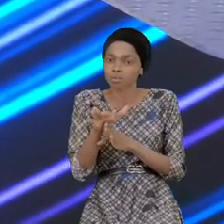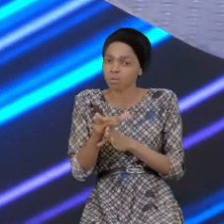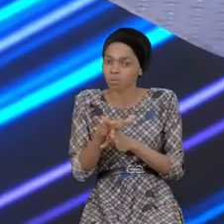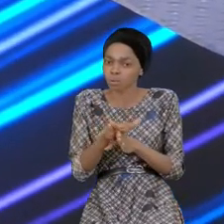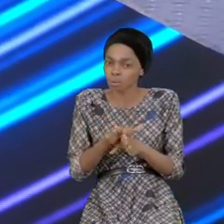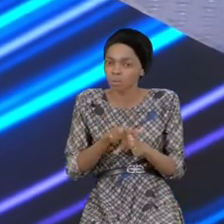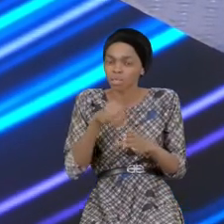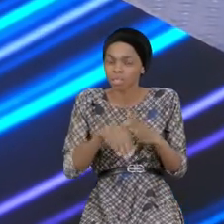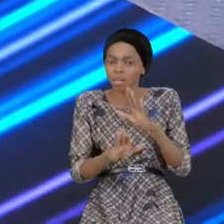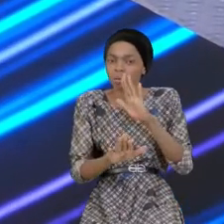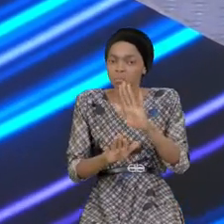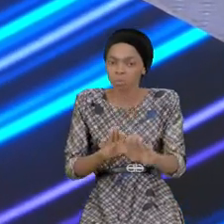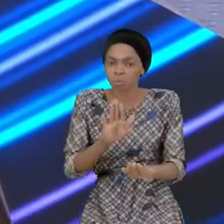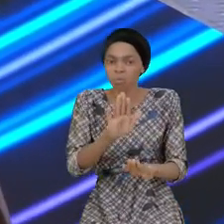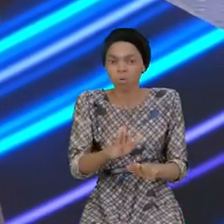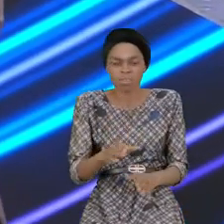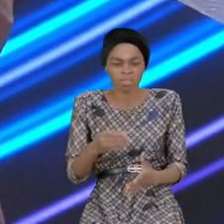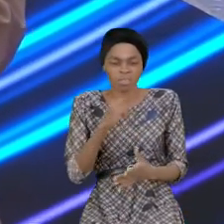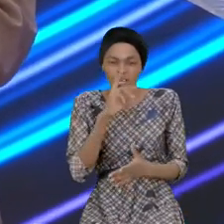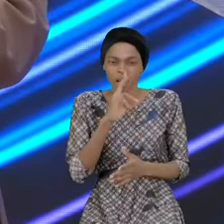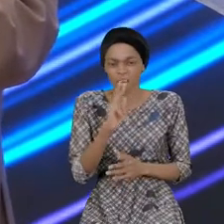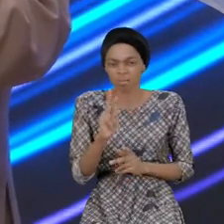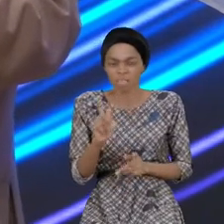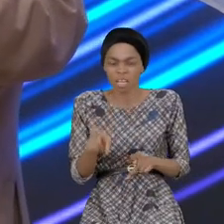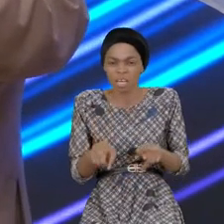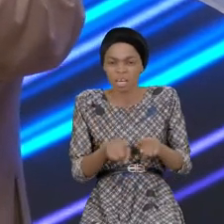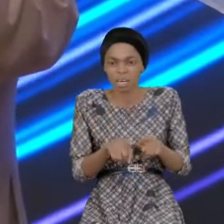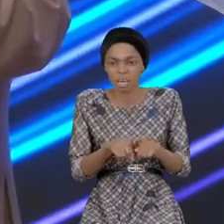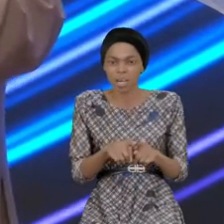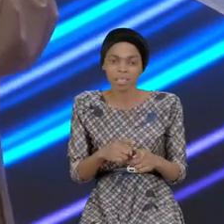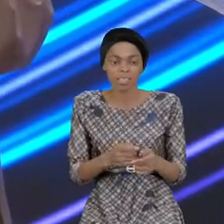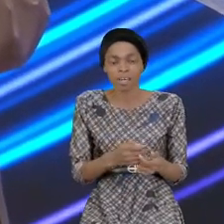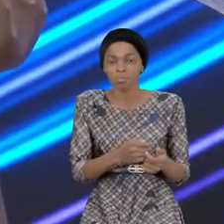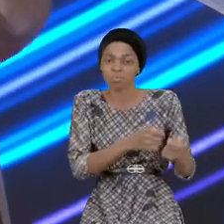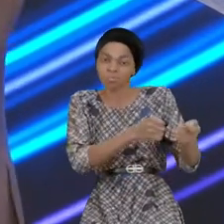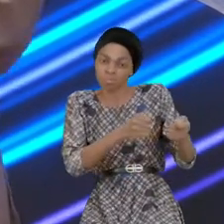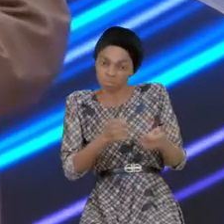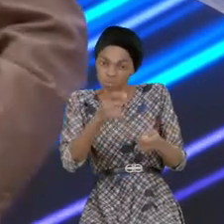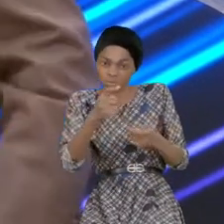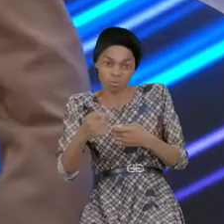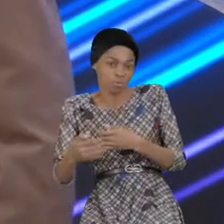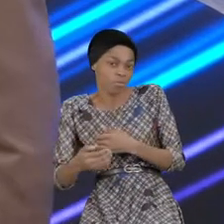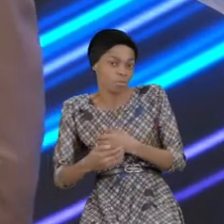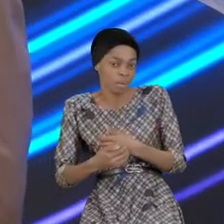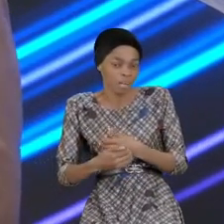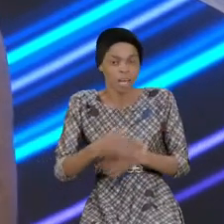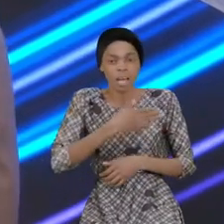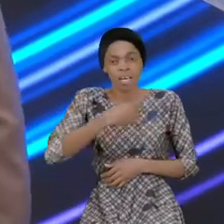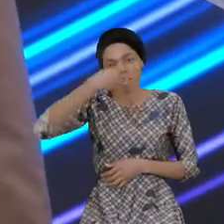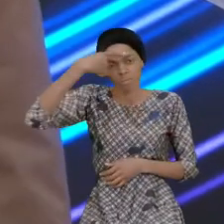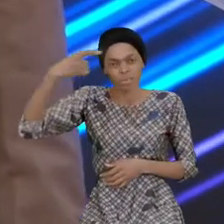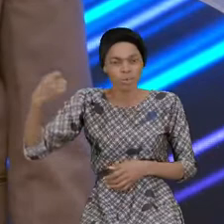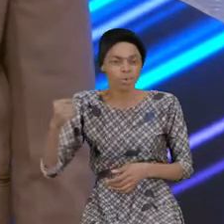with God. They're kind of almost retarding you, bringing you back, because they don't have